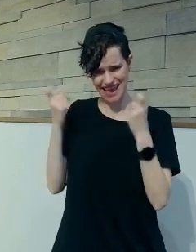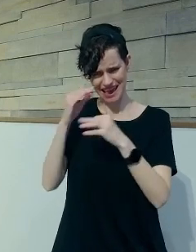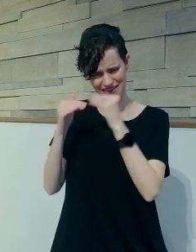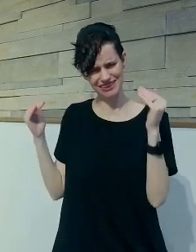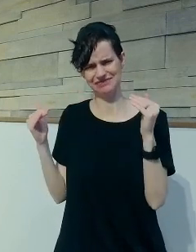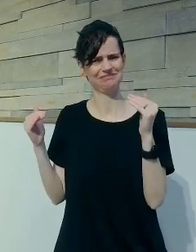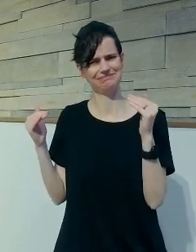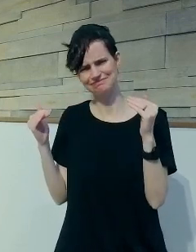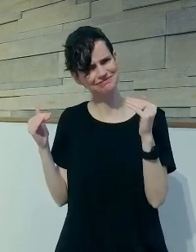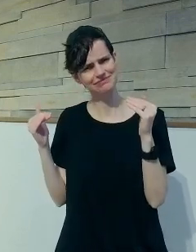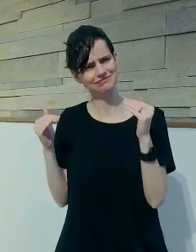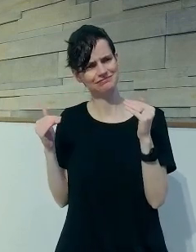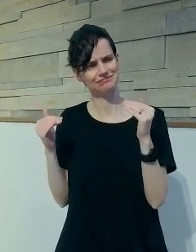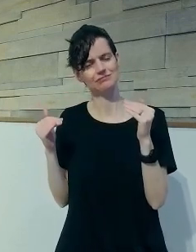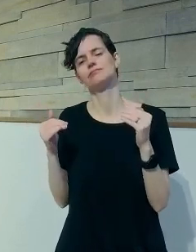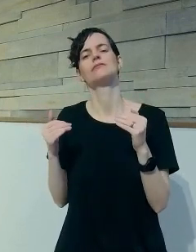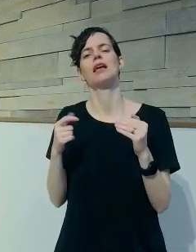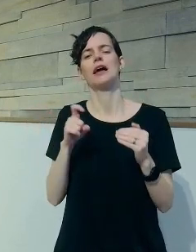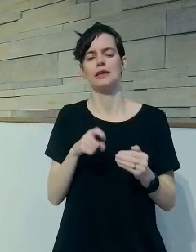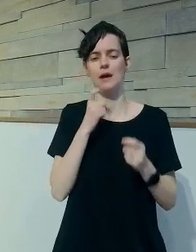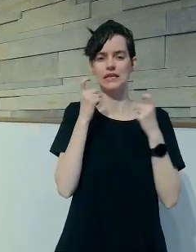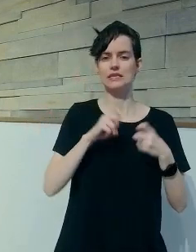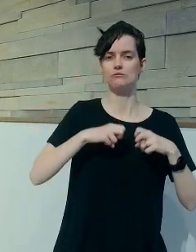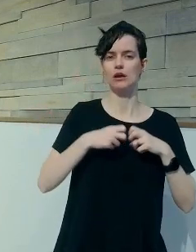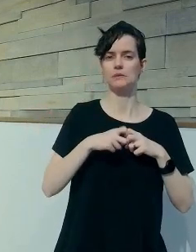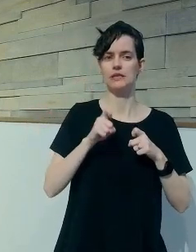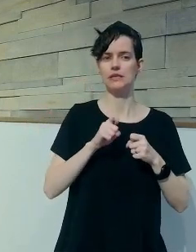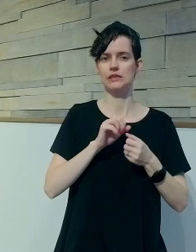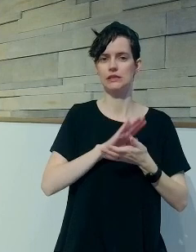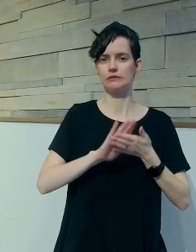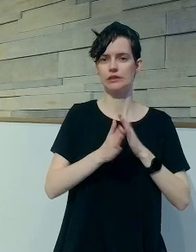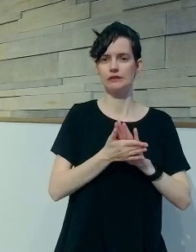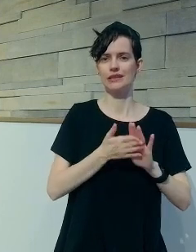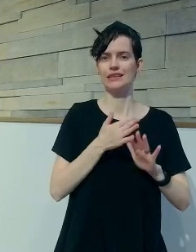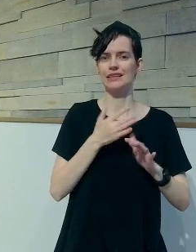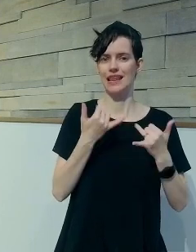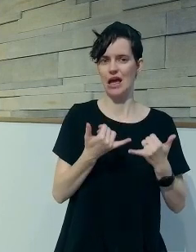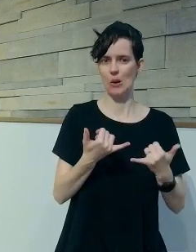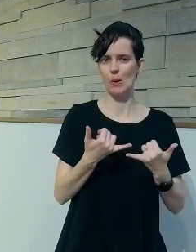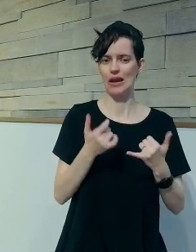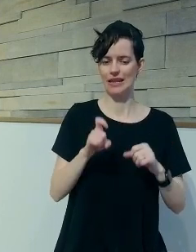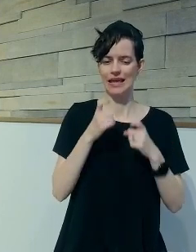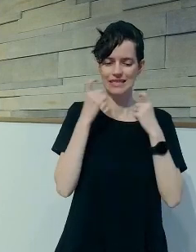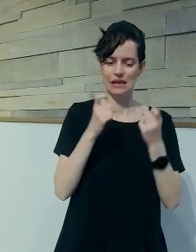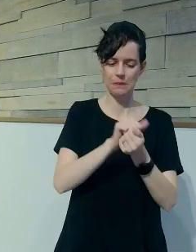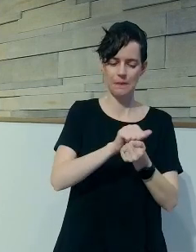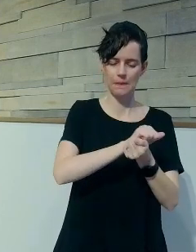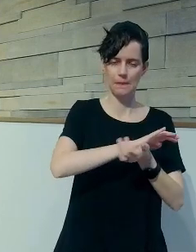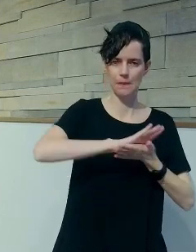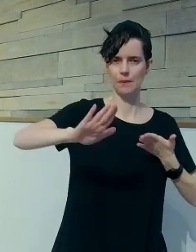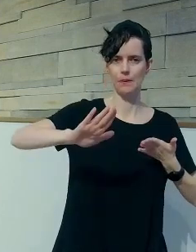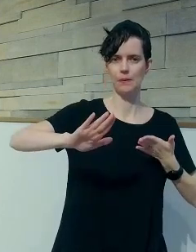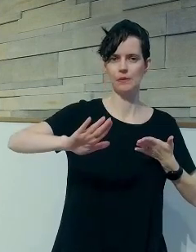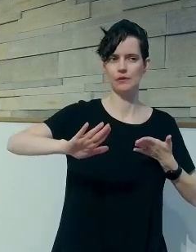it? I need my sin problem taken care of, and it needs to be taken care of now. I need that sin to be washed away,